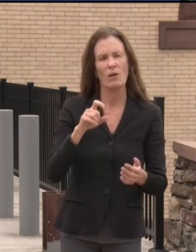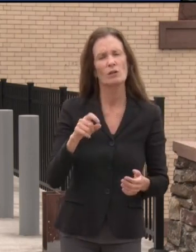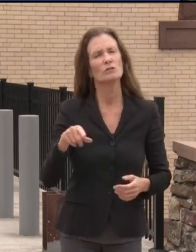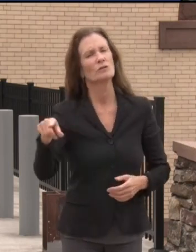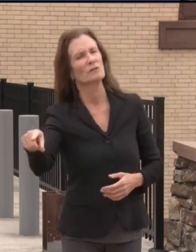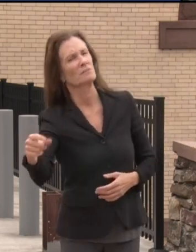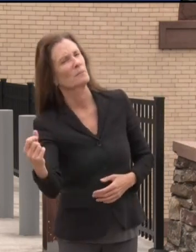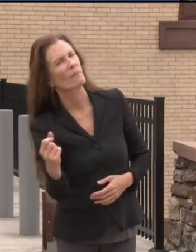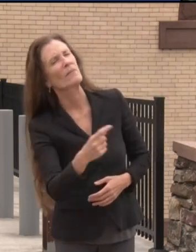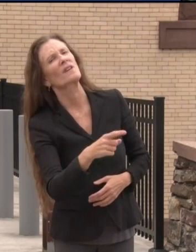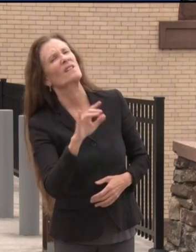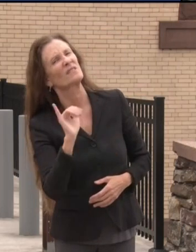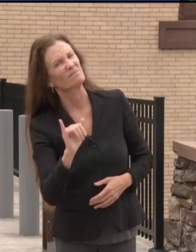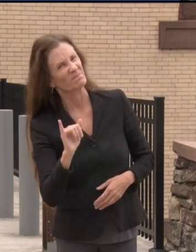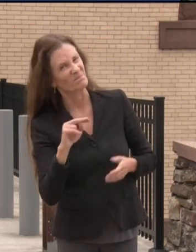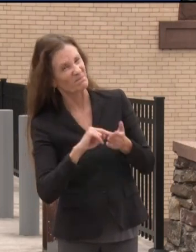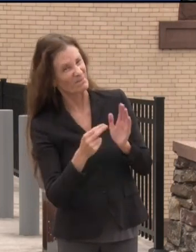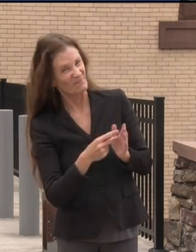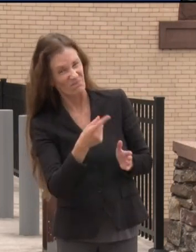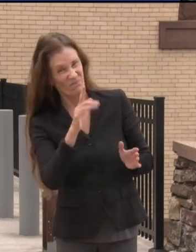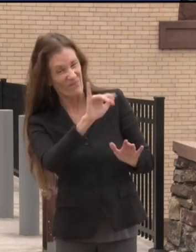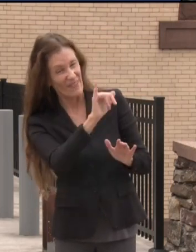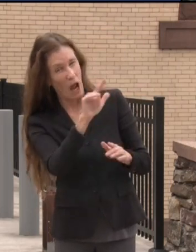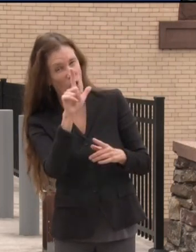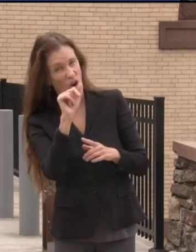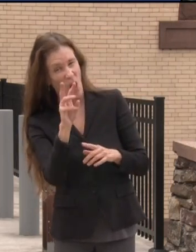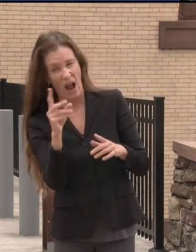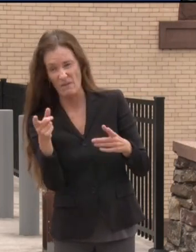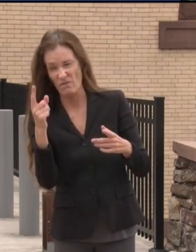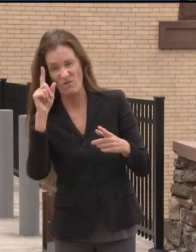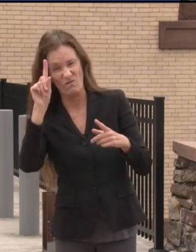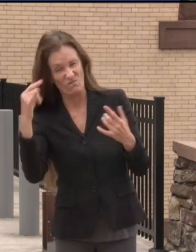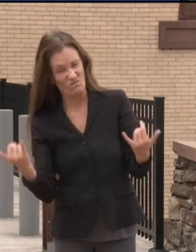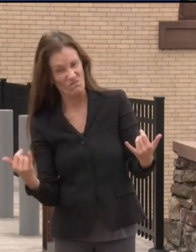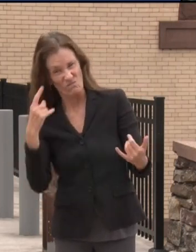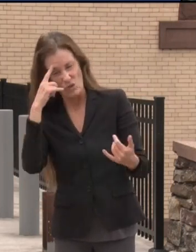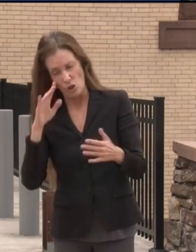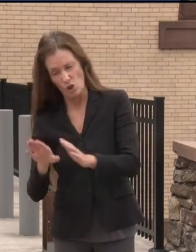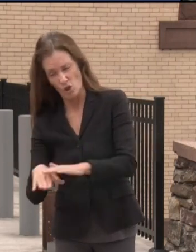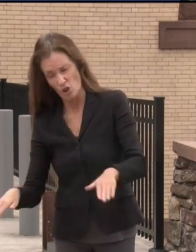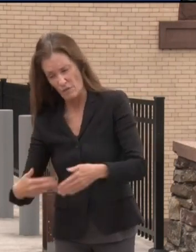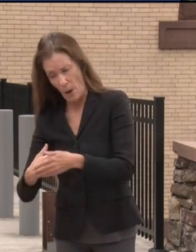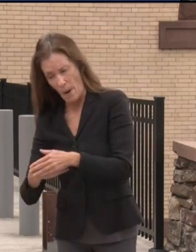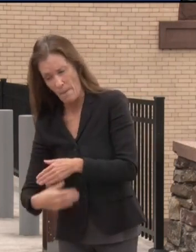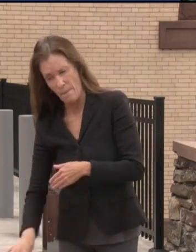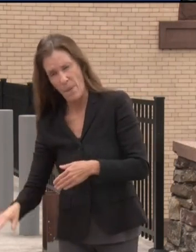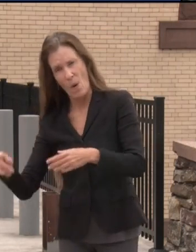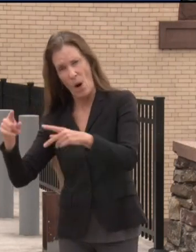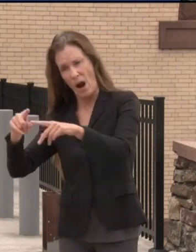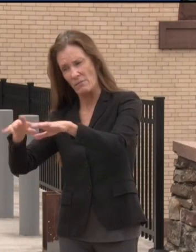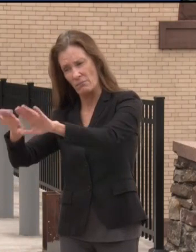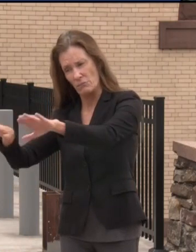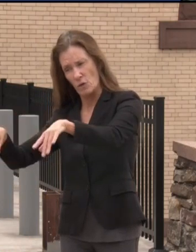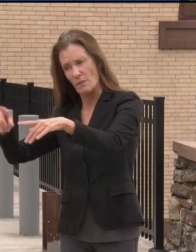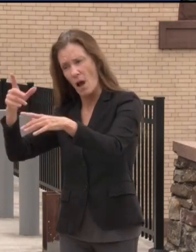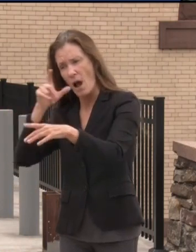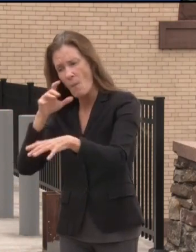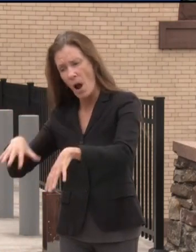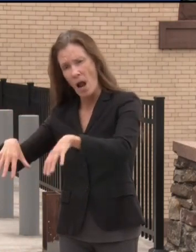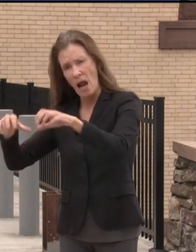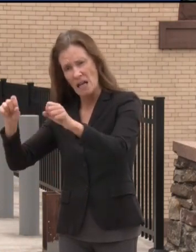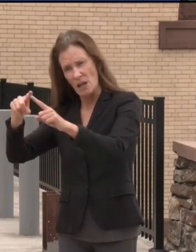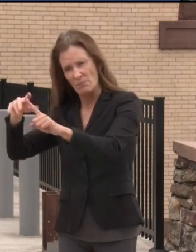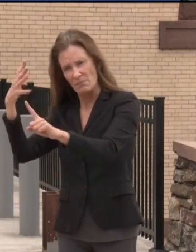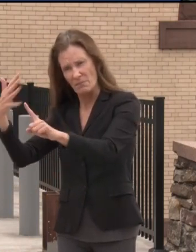for families with a new child, whether it's a birth or an adoption or a foster placement. I guess could that be expanded to